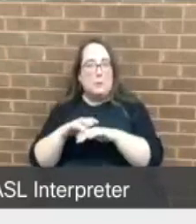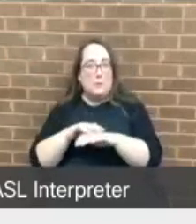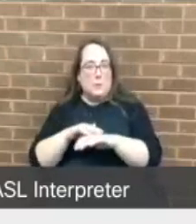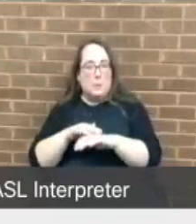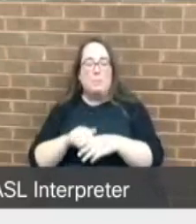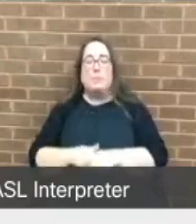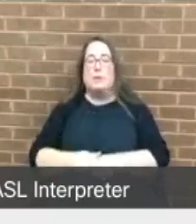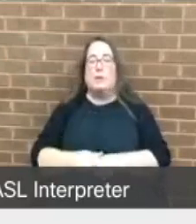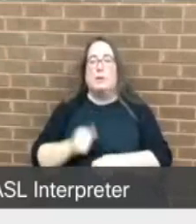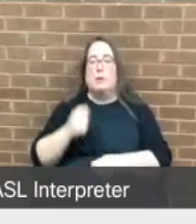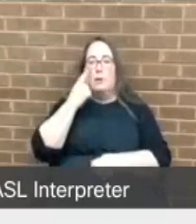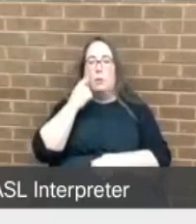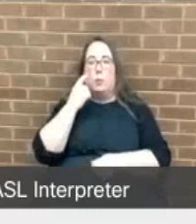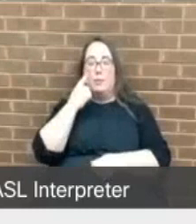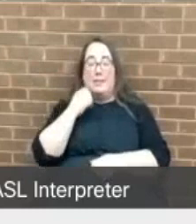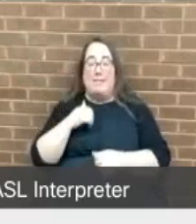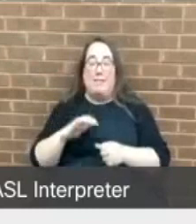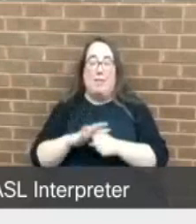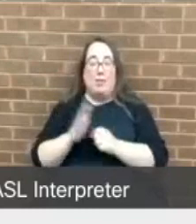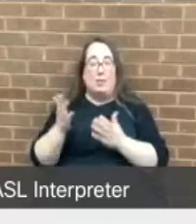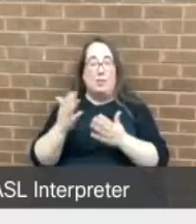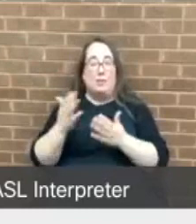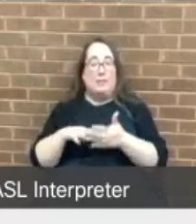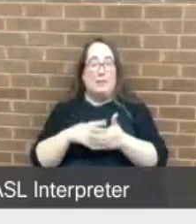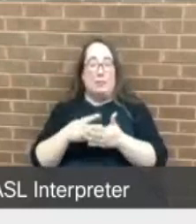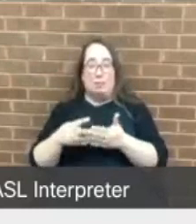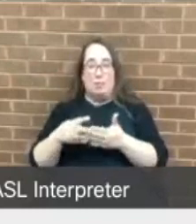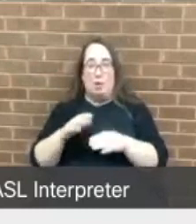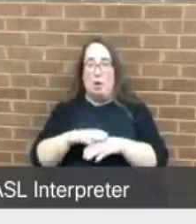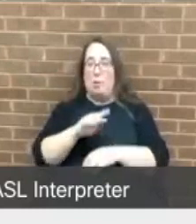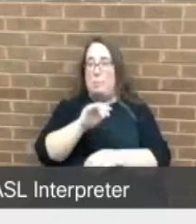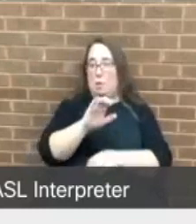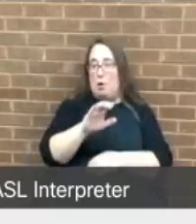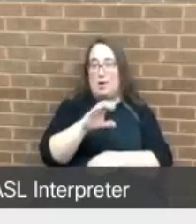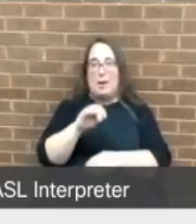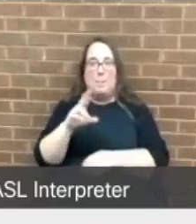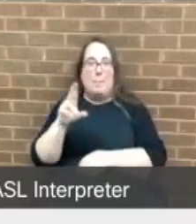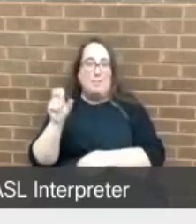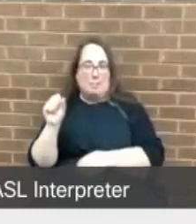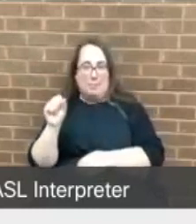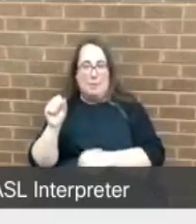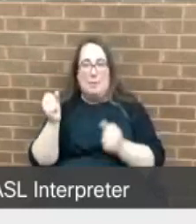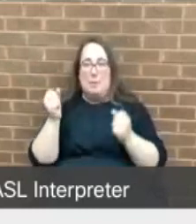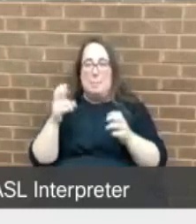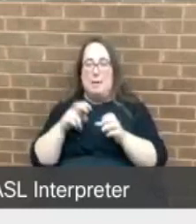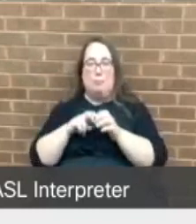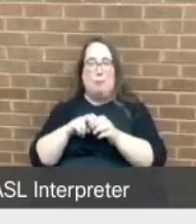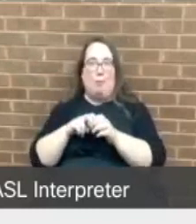We did recently resume full service schedule on MARC and commuter bus, as many